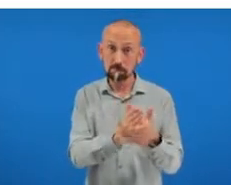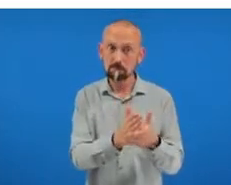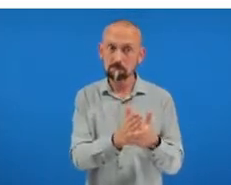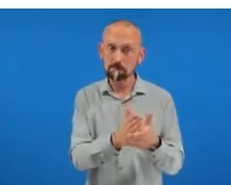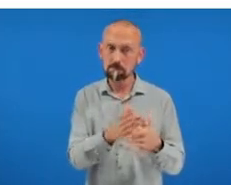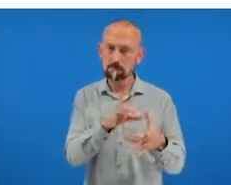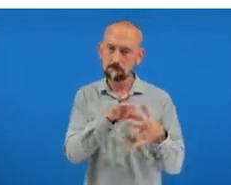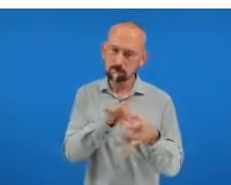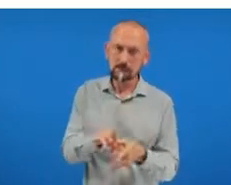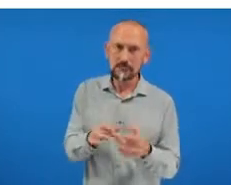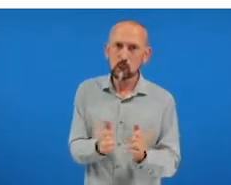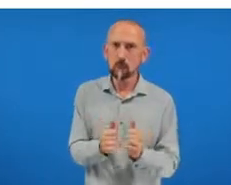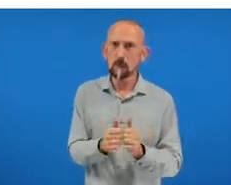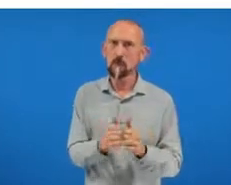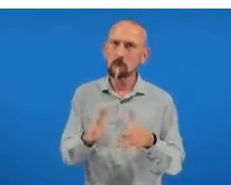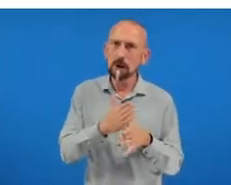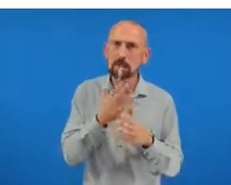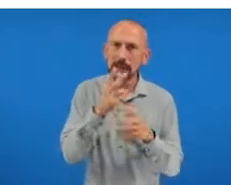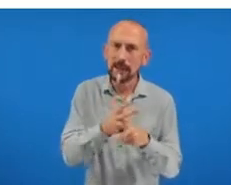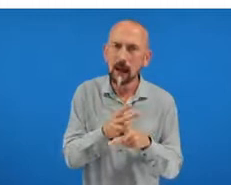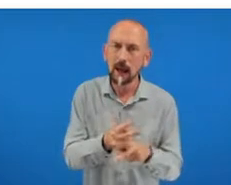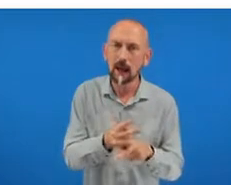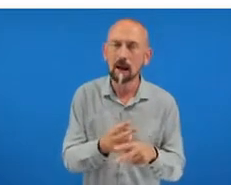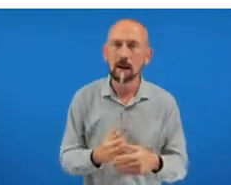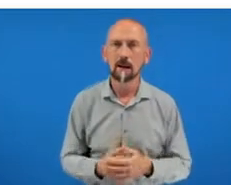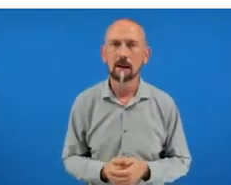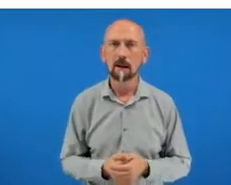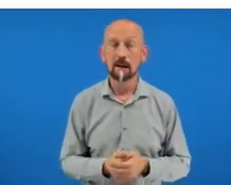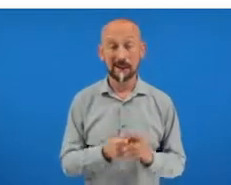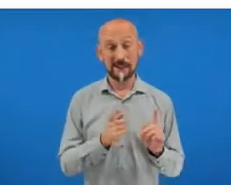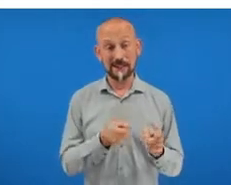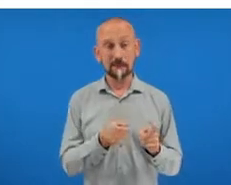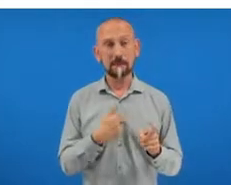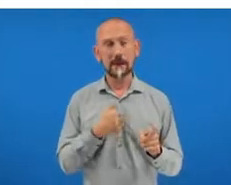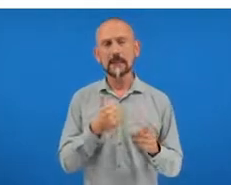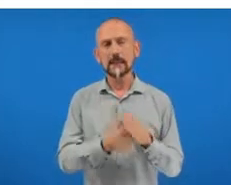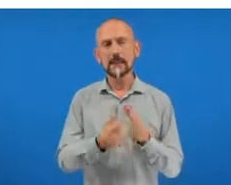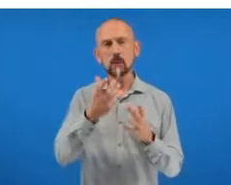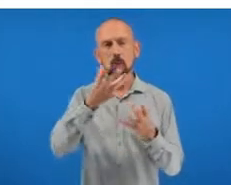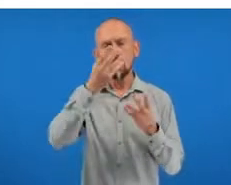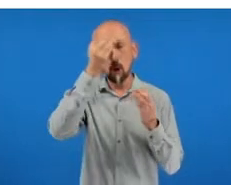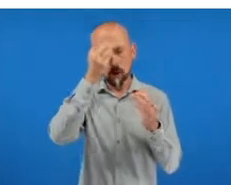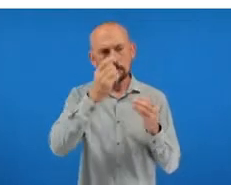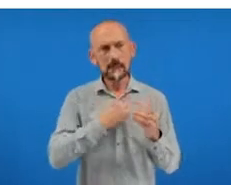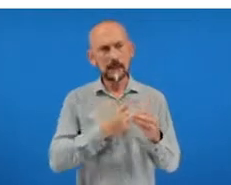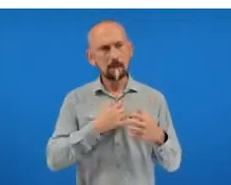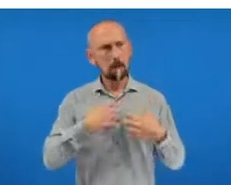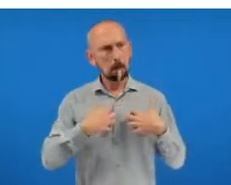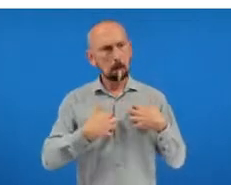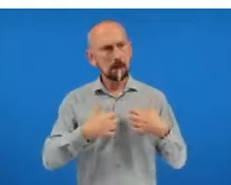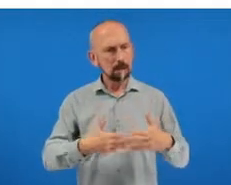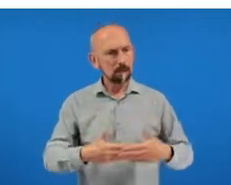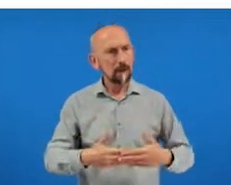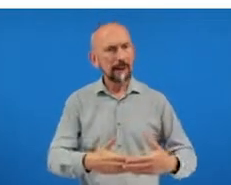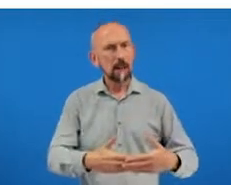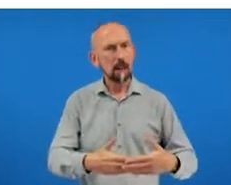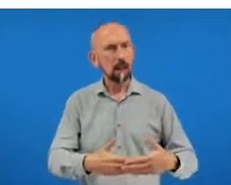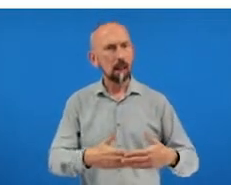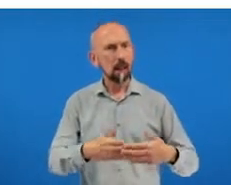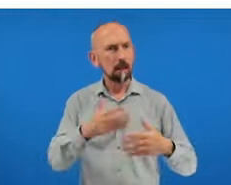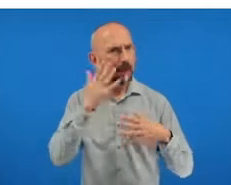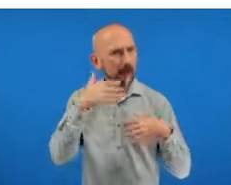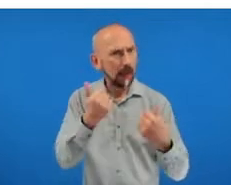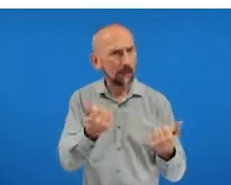care. And that's when I started learning about my own interest in perinatal mental health. So working with parents